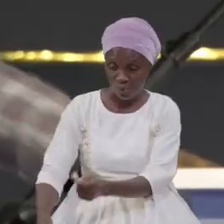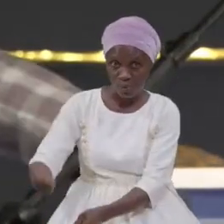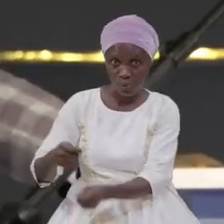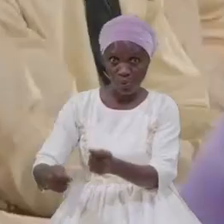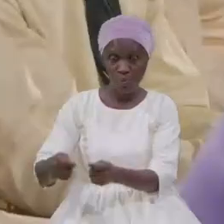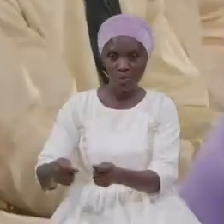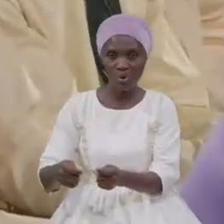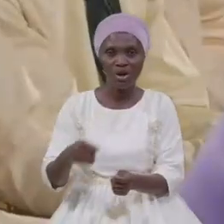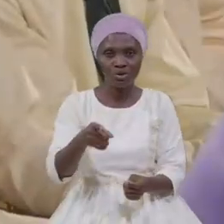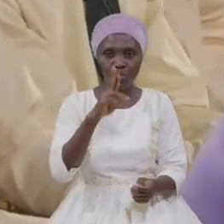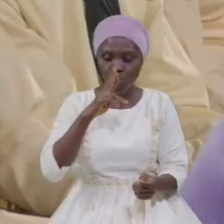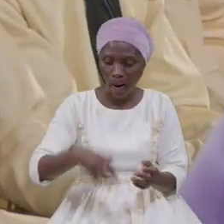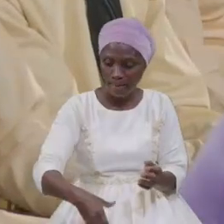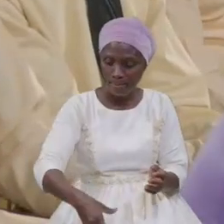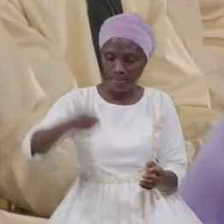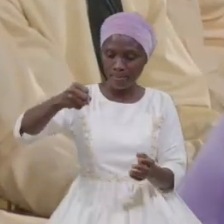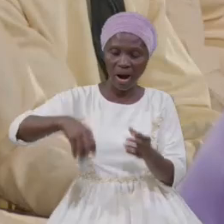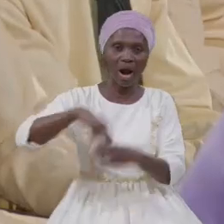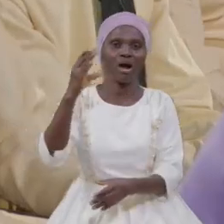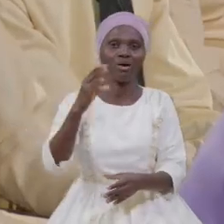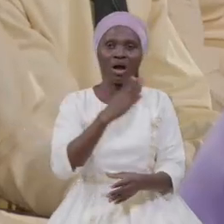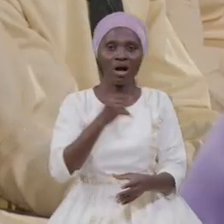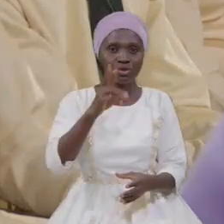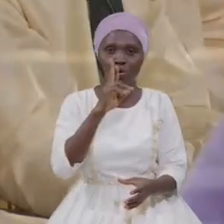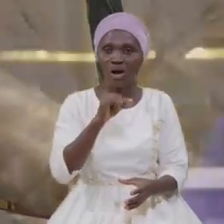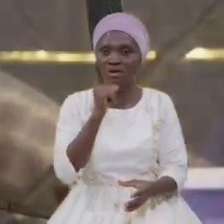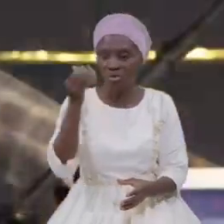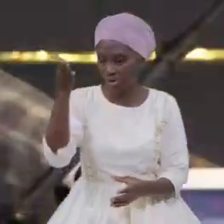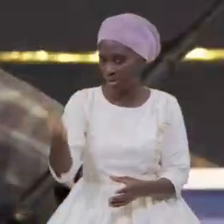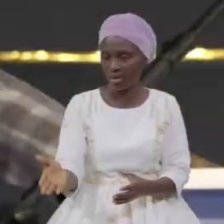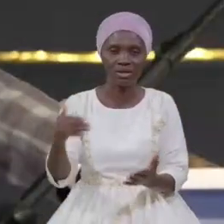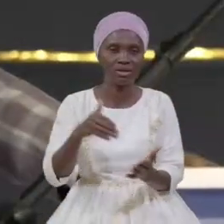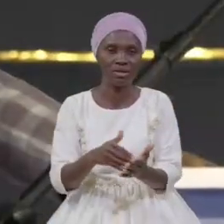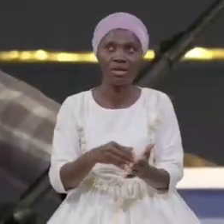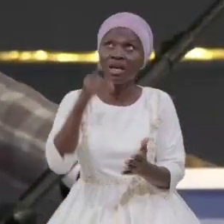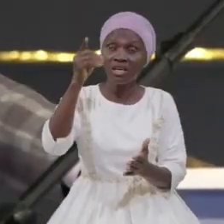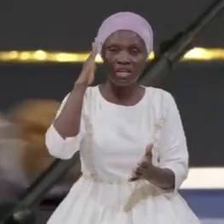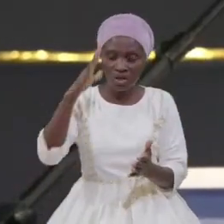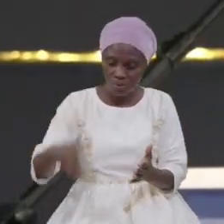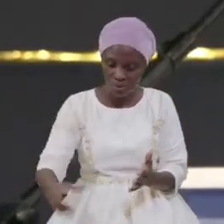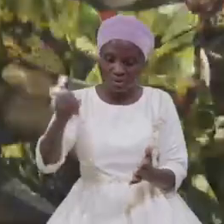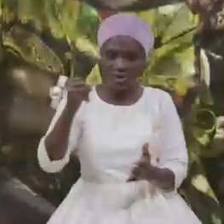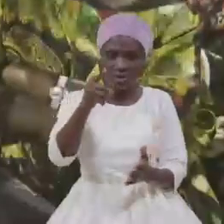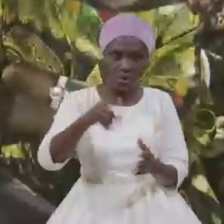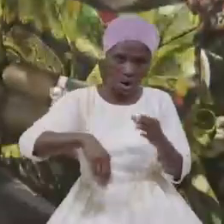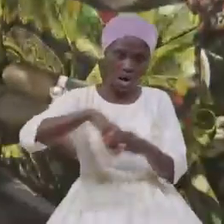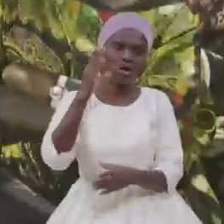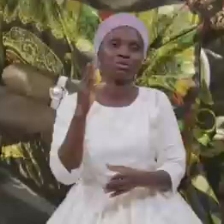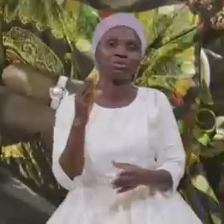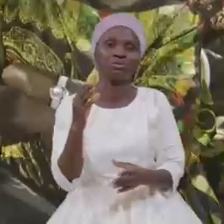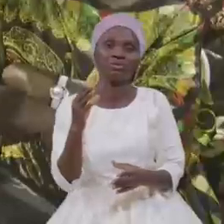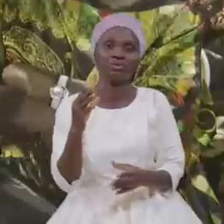there. He'll take you out. I said, he'll take you out.